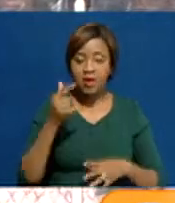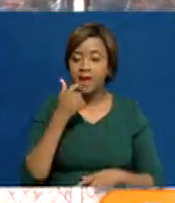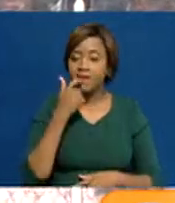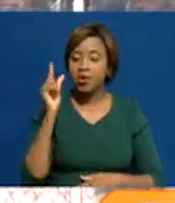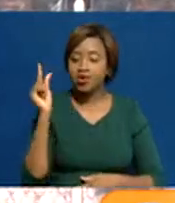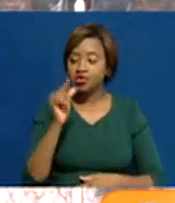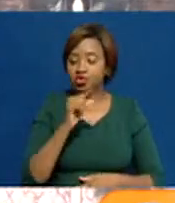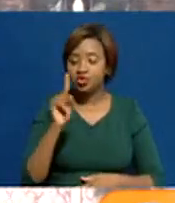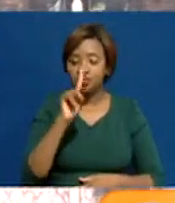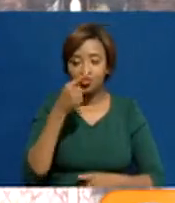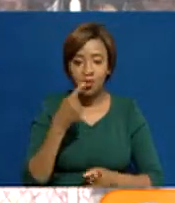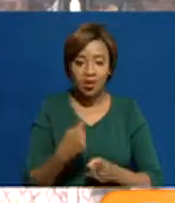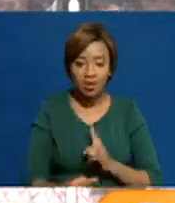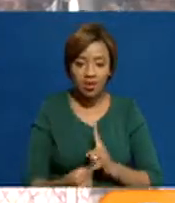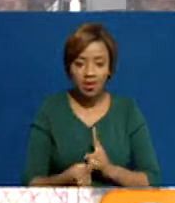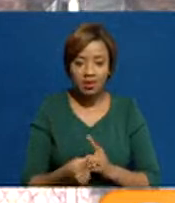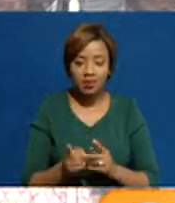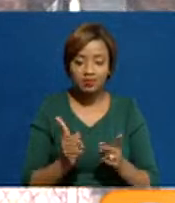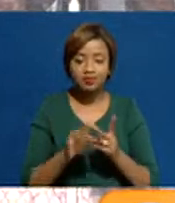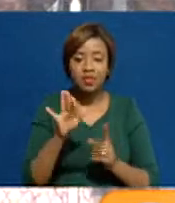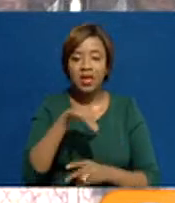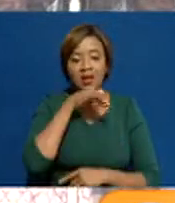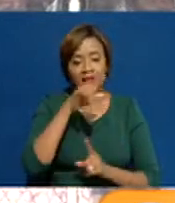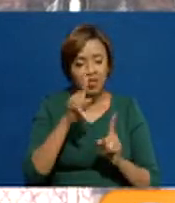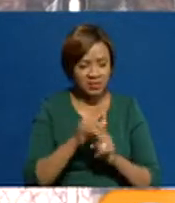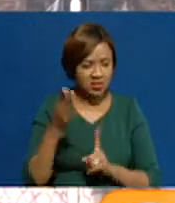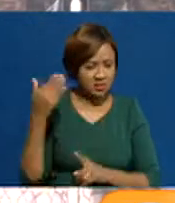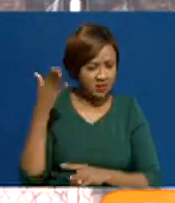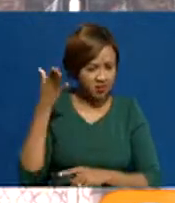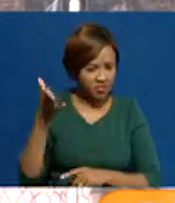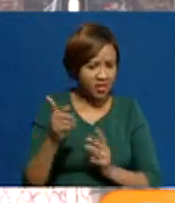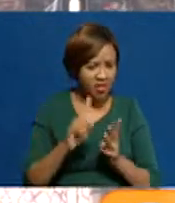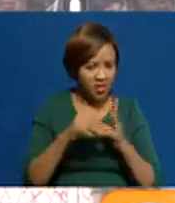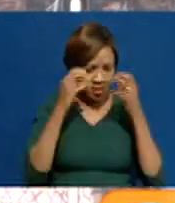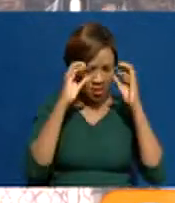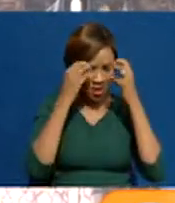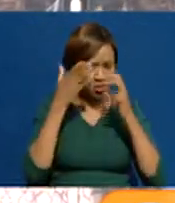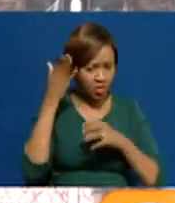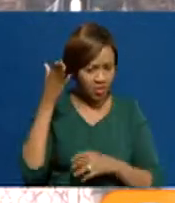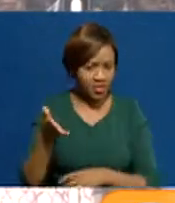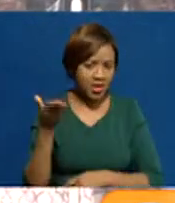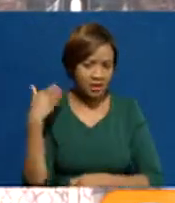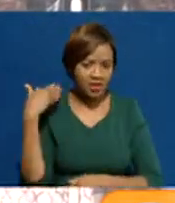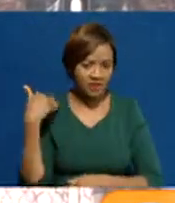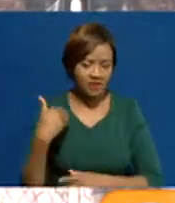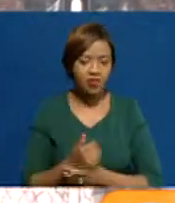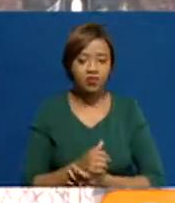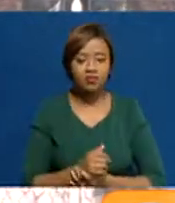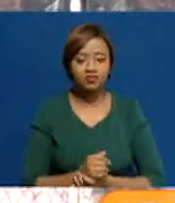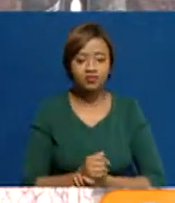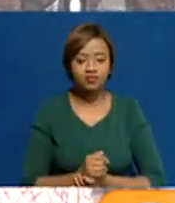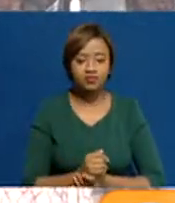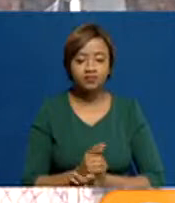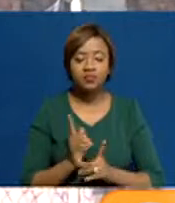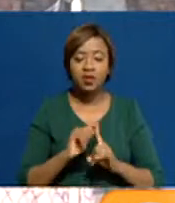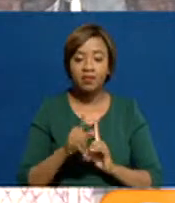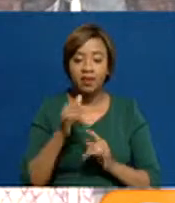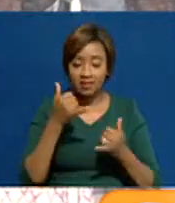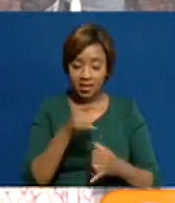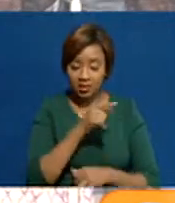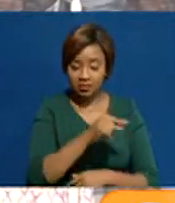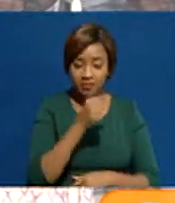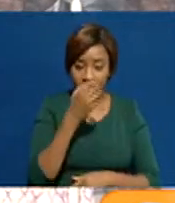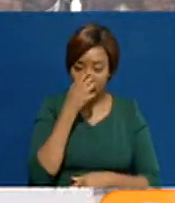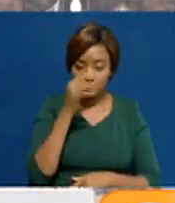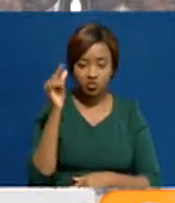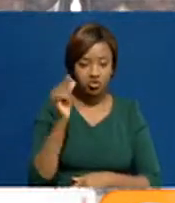1 year, na hata Raila alikuwa pale na Martha Karua na wengine, hii ya Ruto itachukua